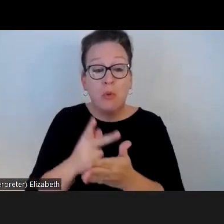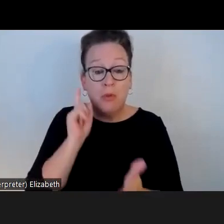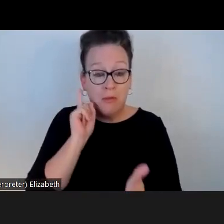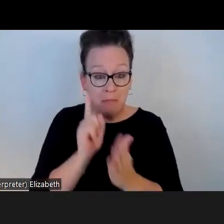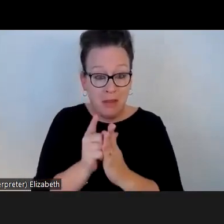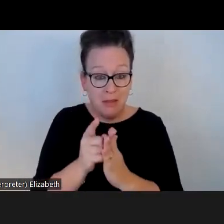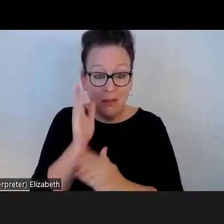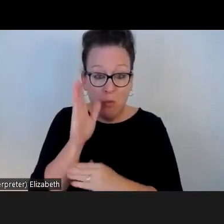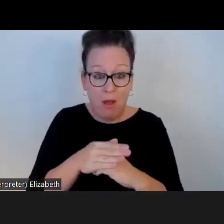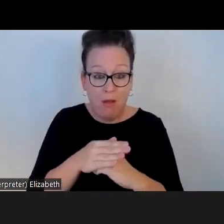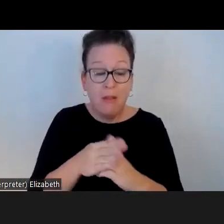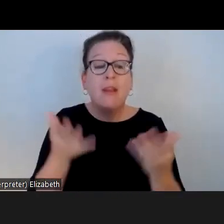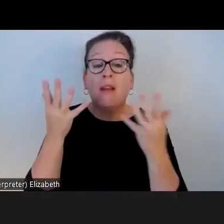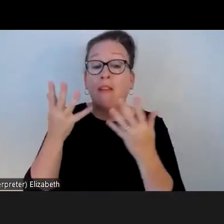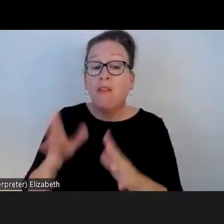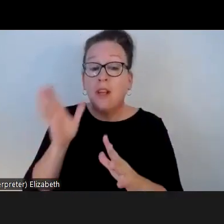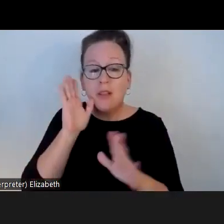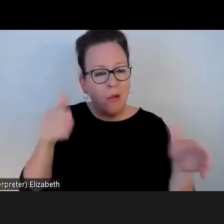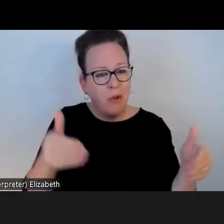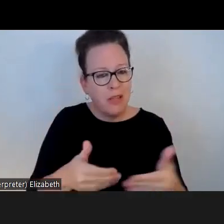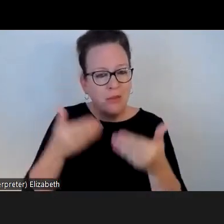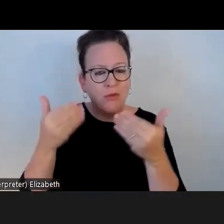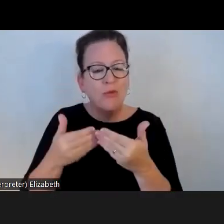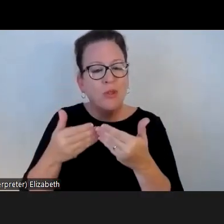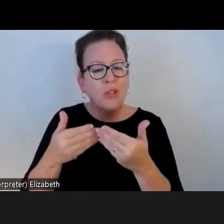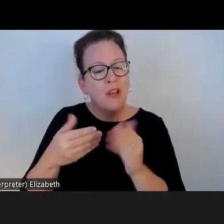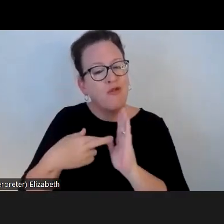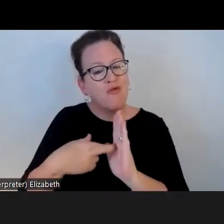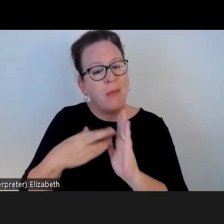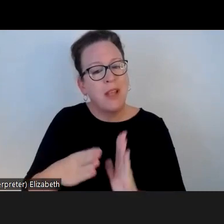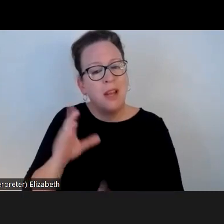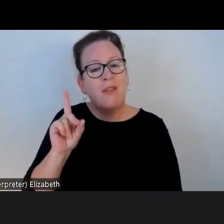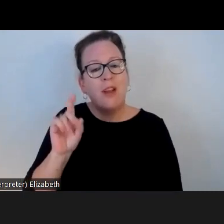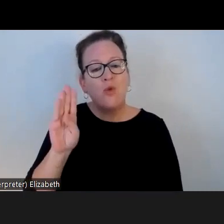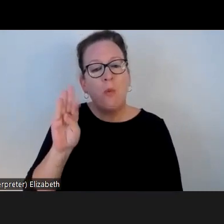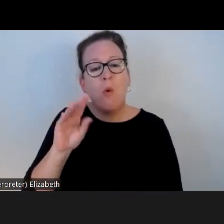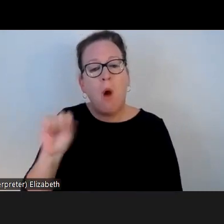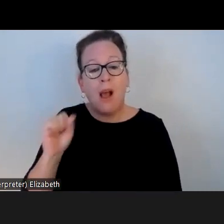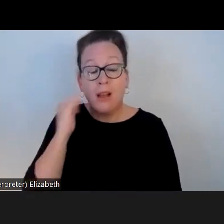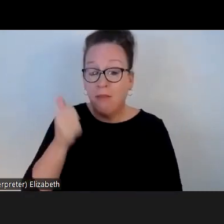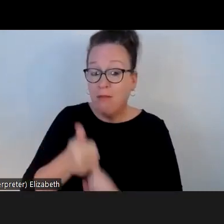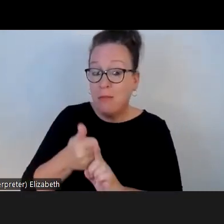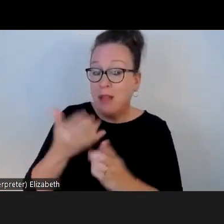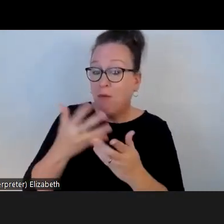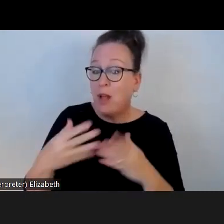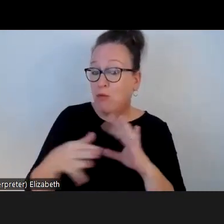to introduce and welcome Representative Dubois if she would like to give a few